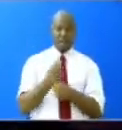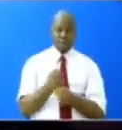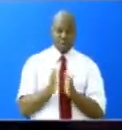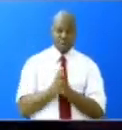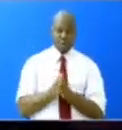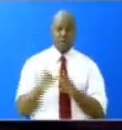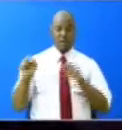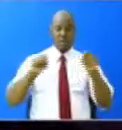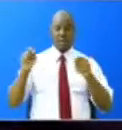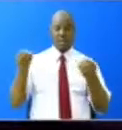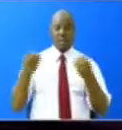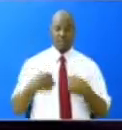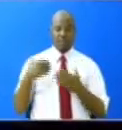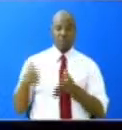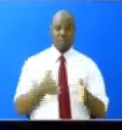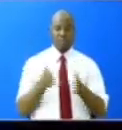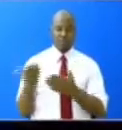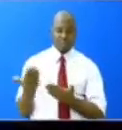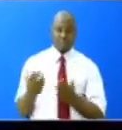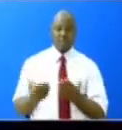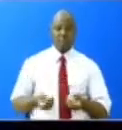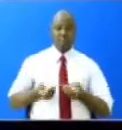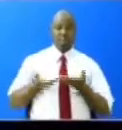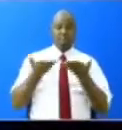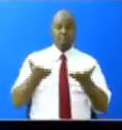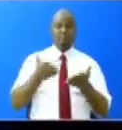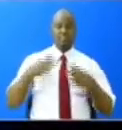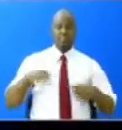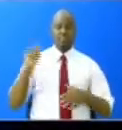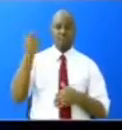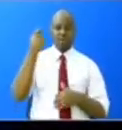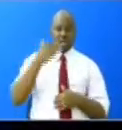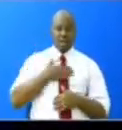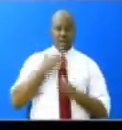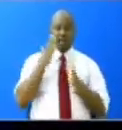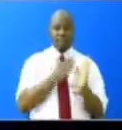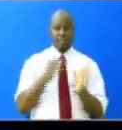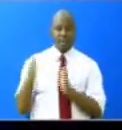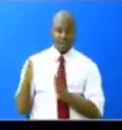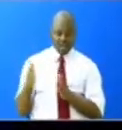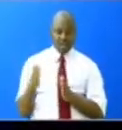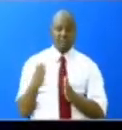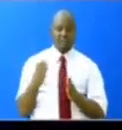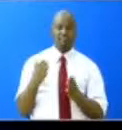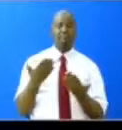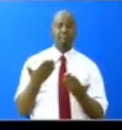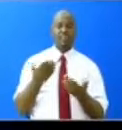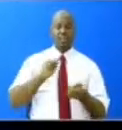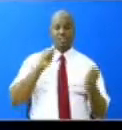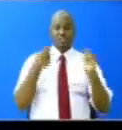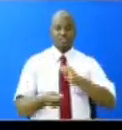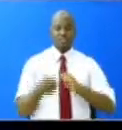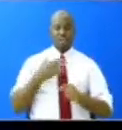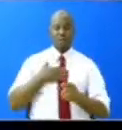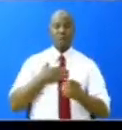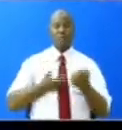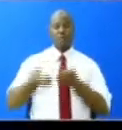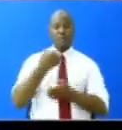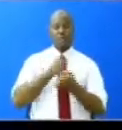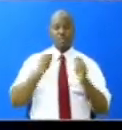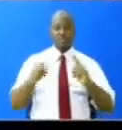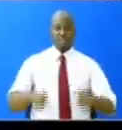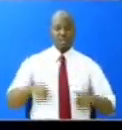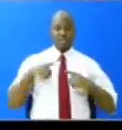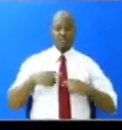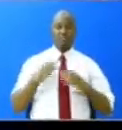the moderators will give us a chance to present to the people of Kenya our plan to turn around the economy, to change their lives, to